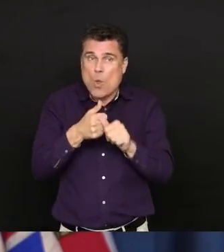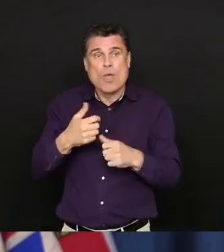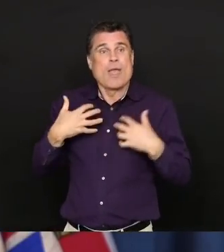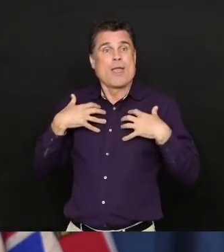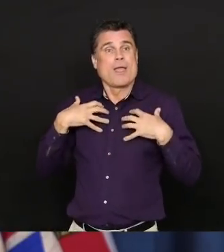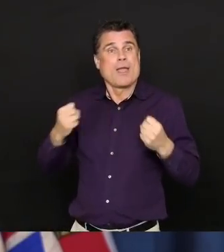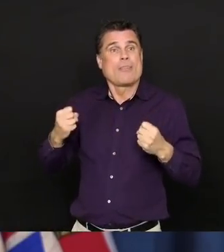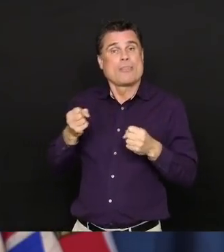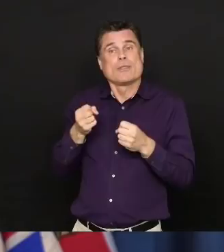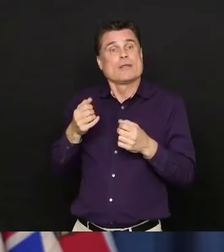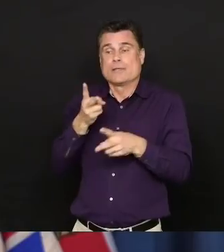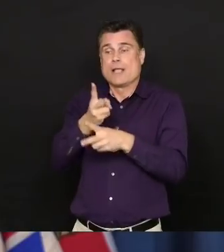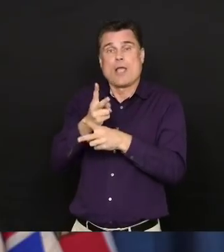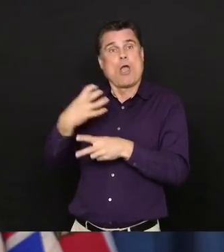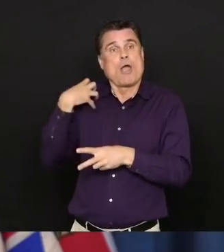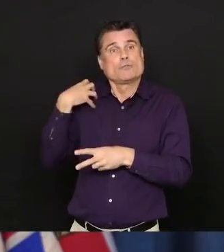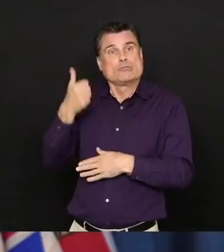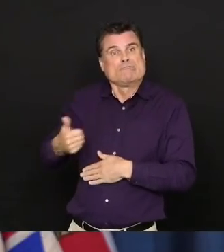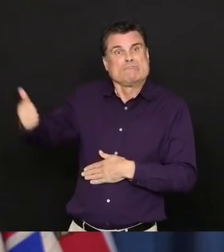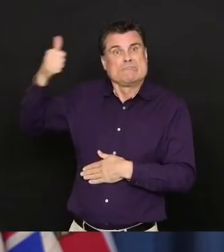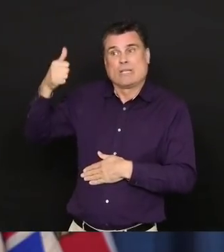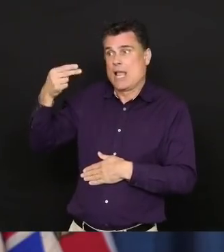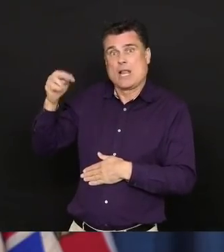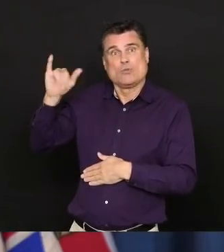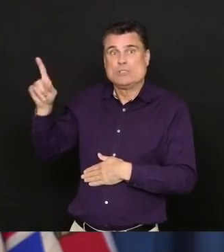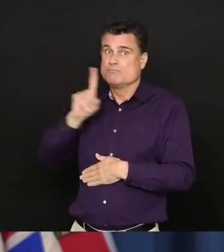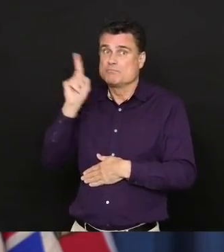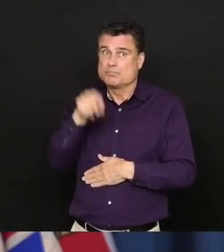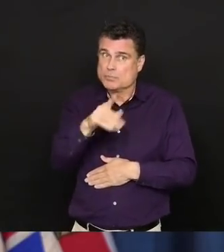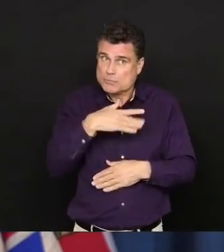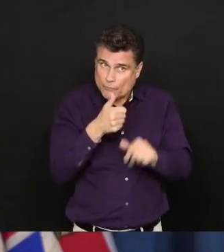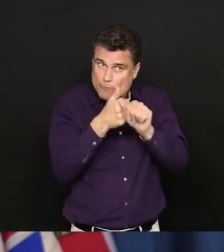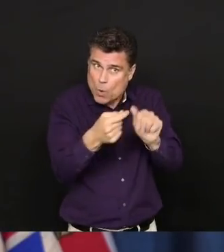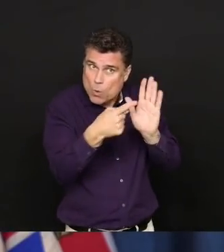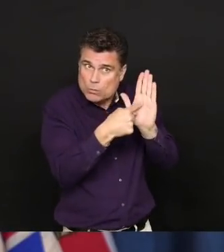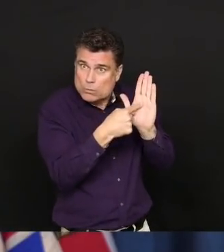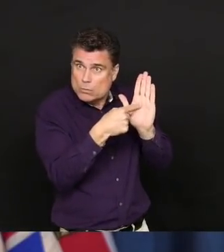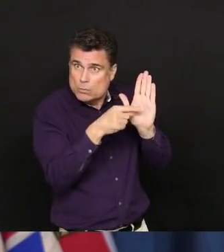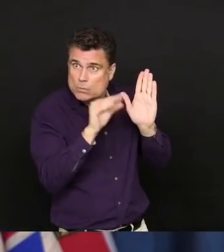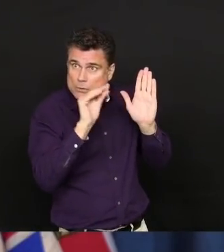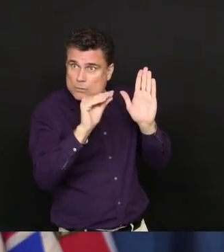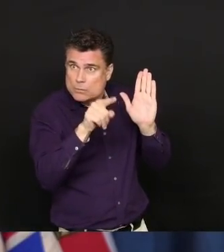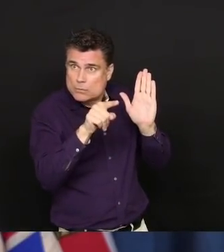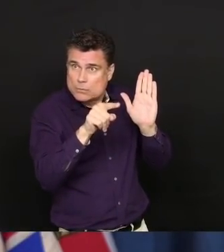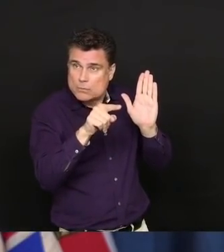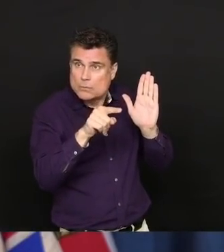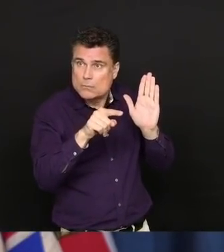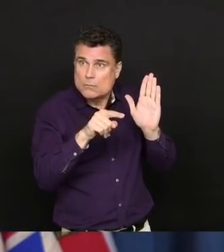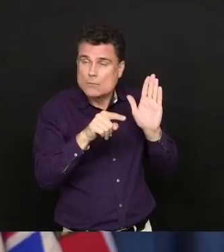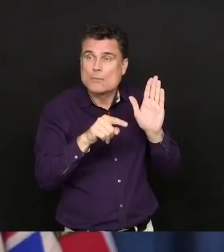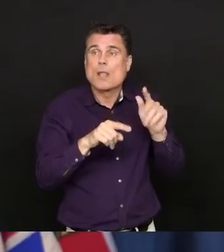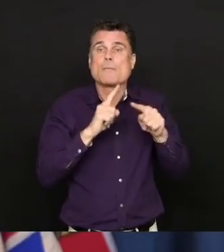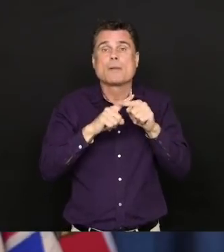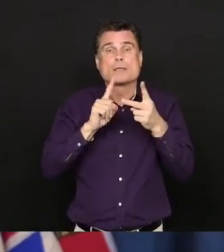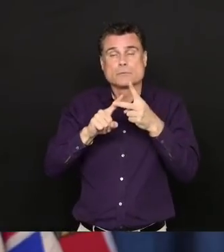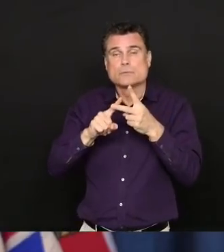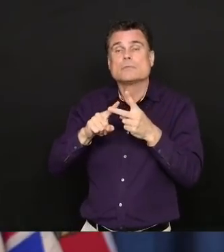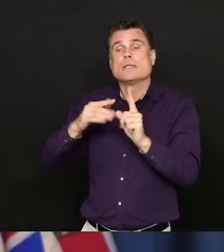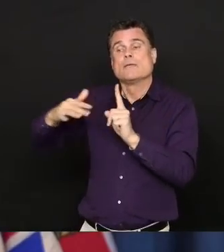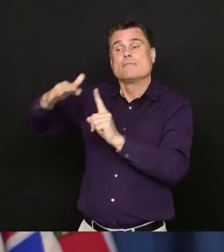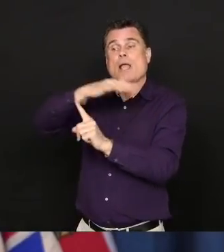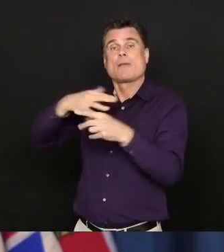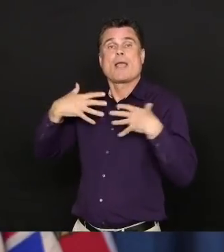But environmental health officers, medical health officers are able to issue fines if needed, and they have issued orders